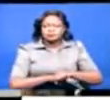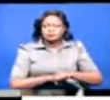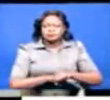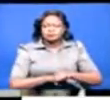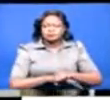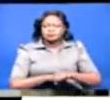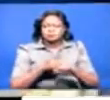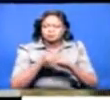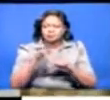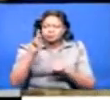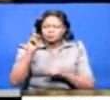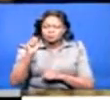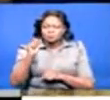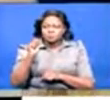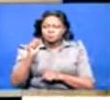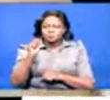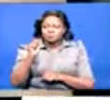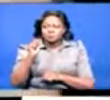UDA,